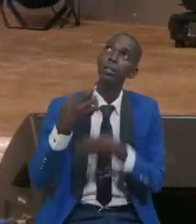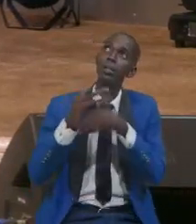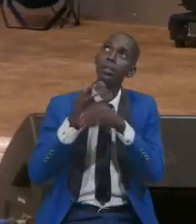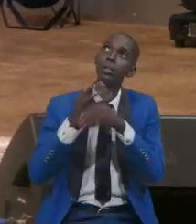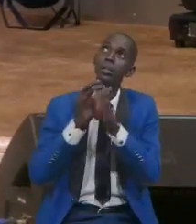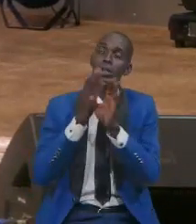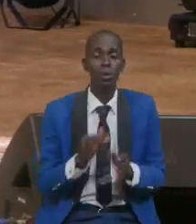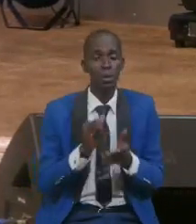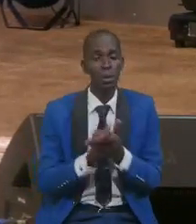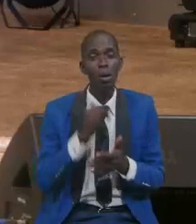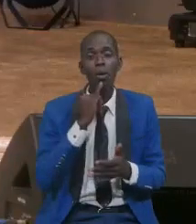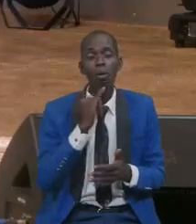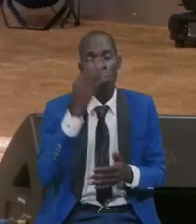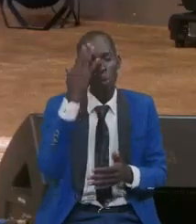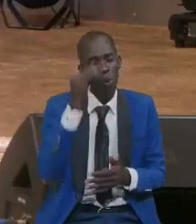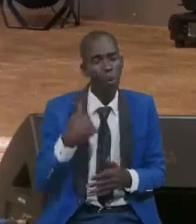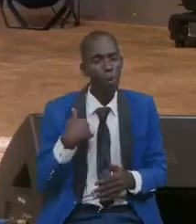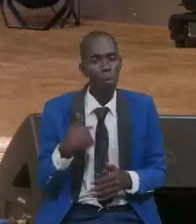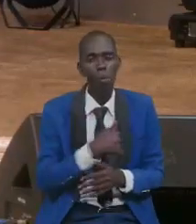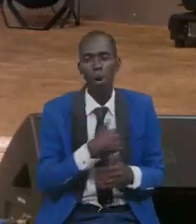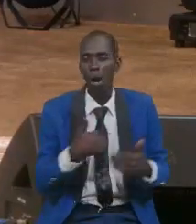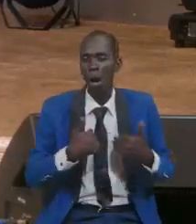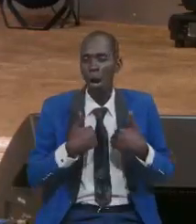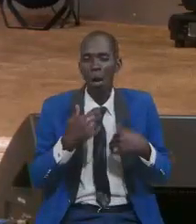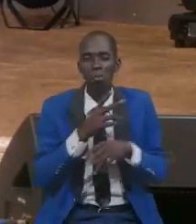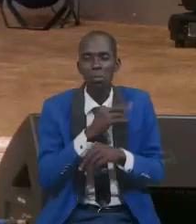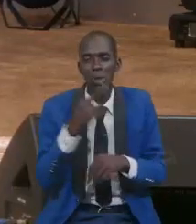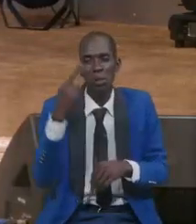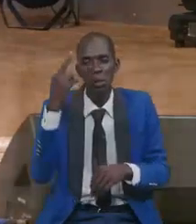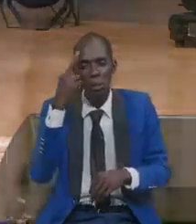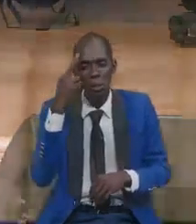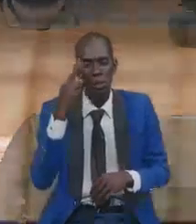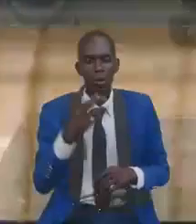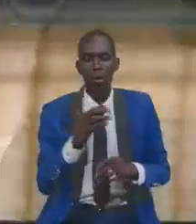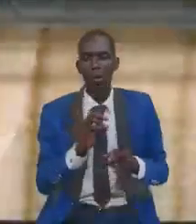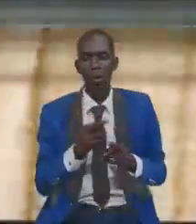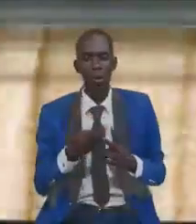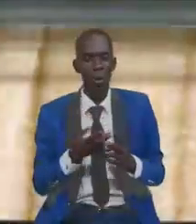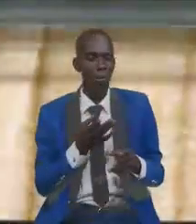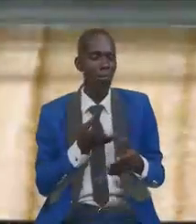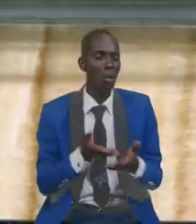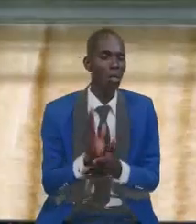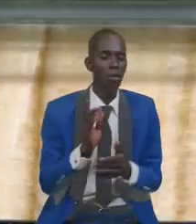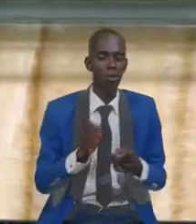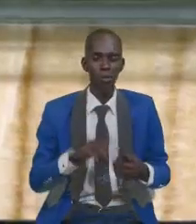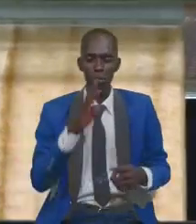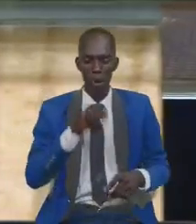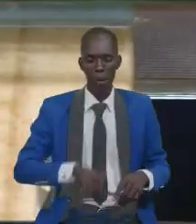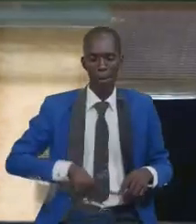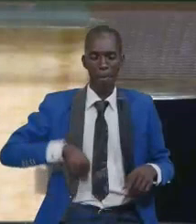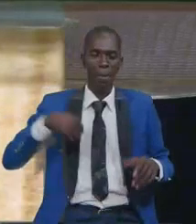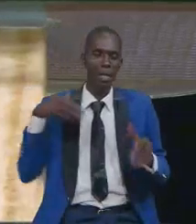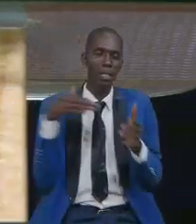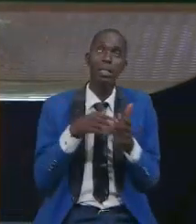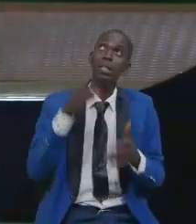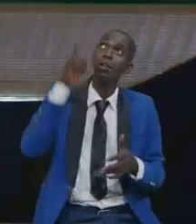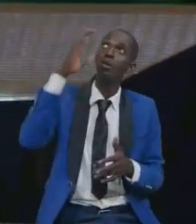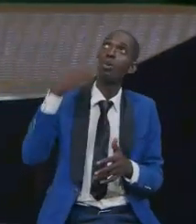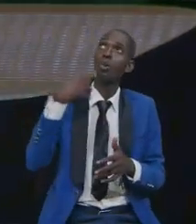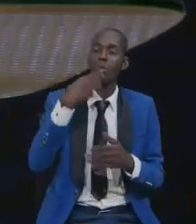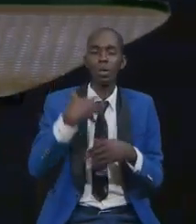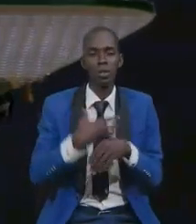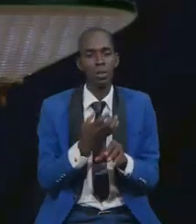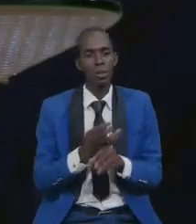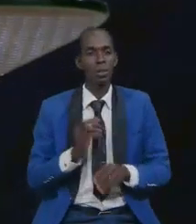at all, and we have no right to be proud against the one who has created us. Till